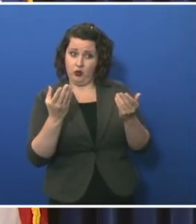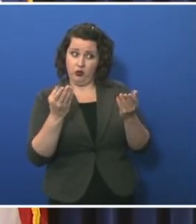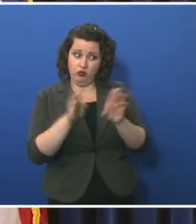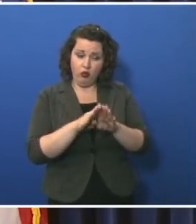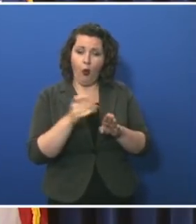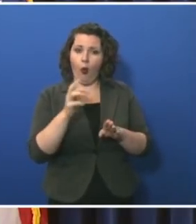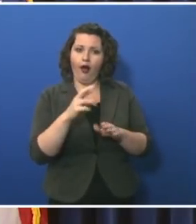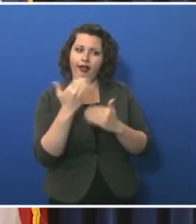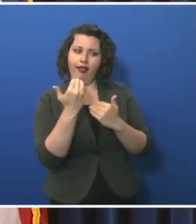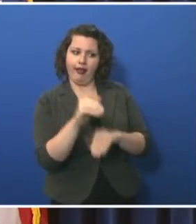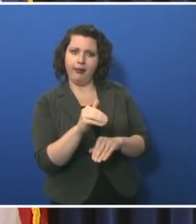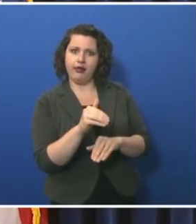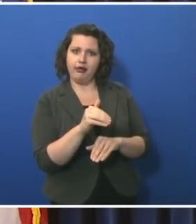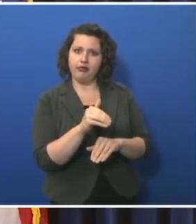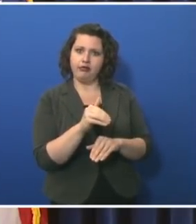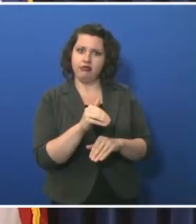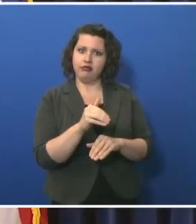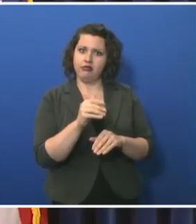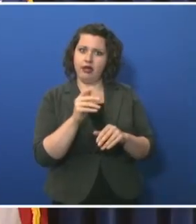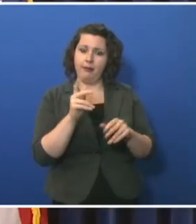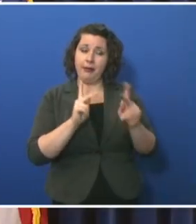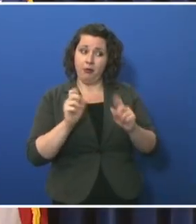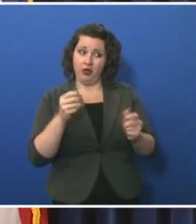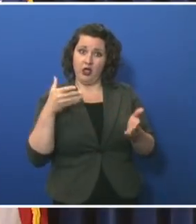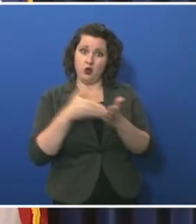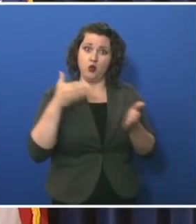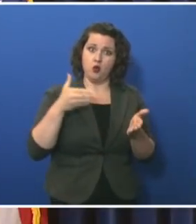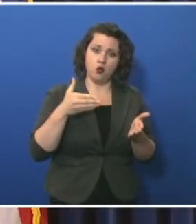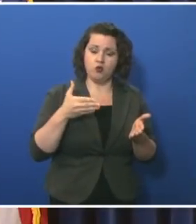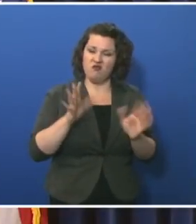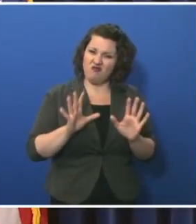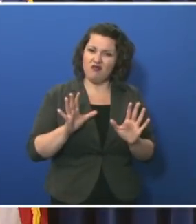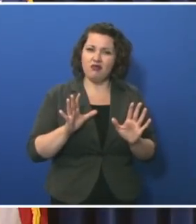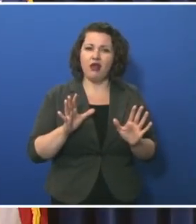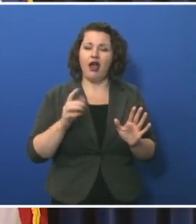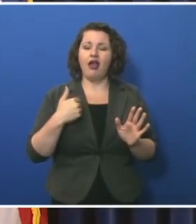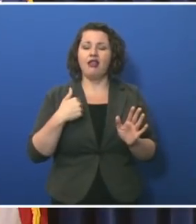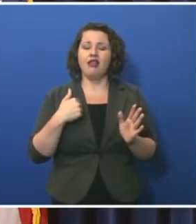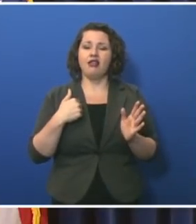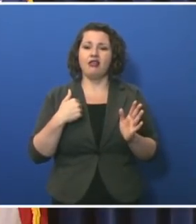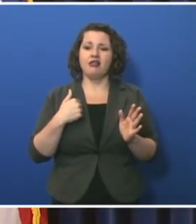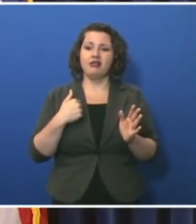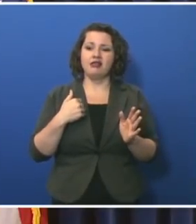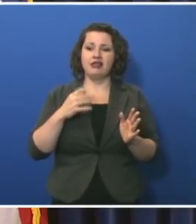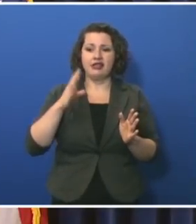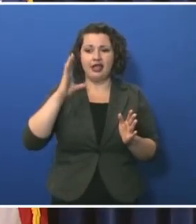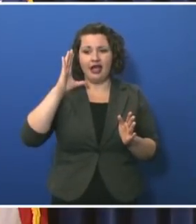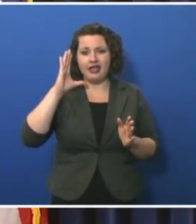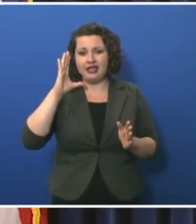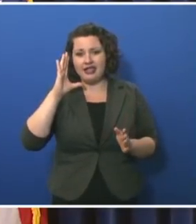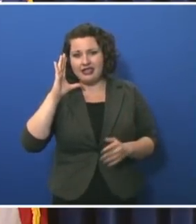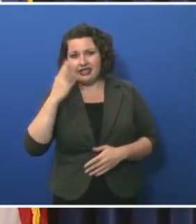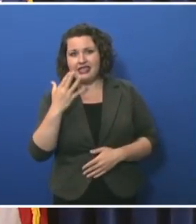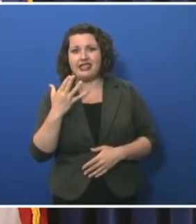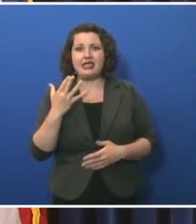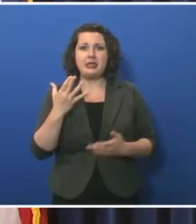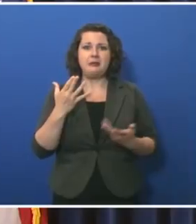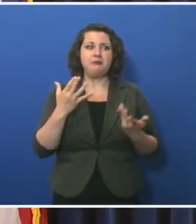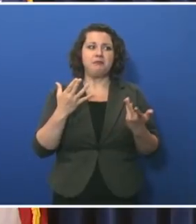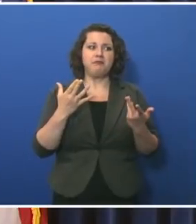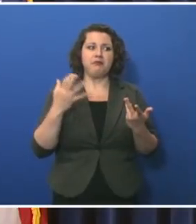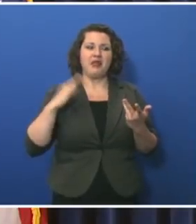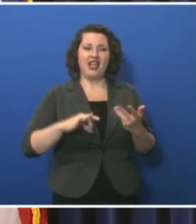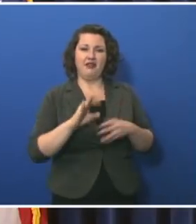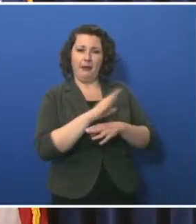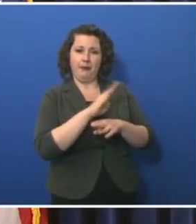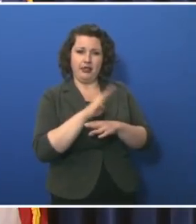severely the ability for someone to sue. Yeah. I guess that seems to favor business interests more than it does the interest of the individual who